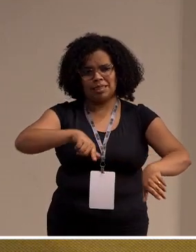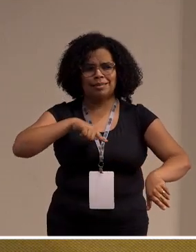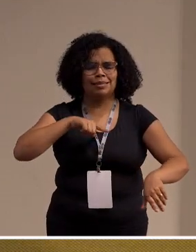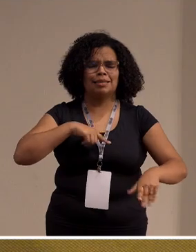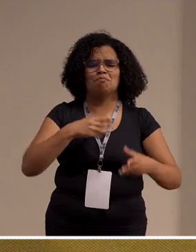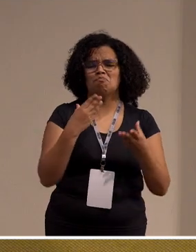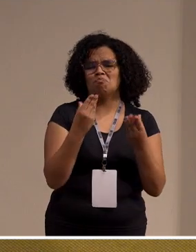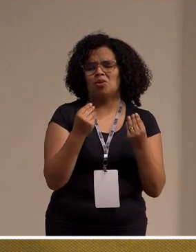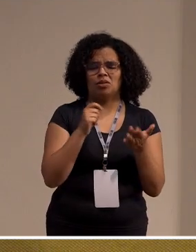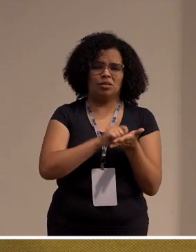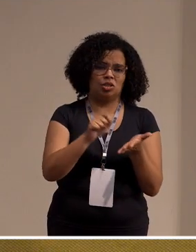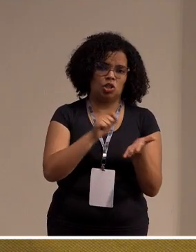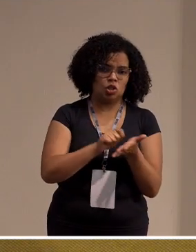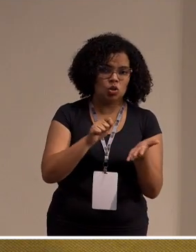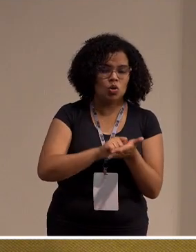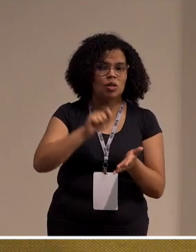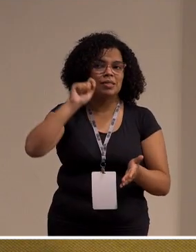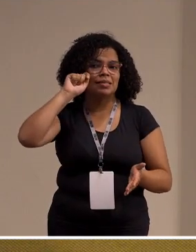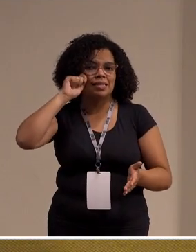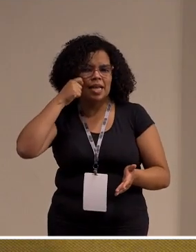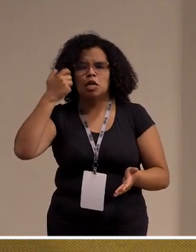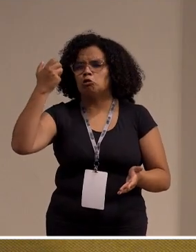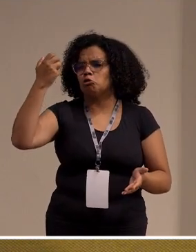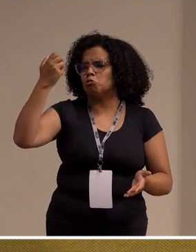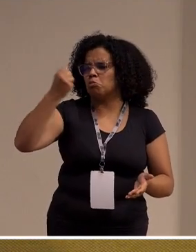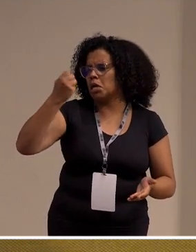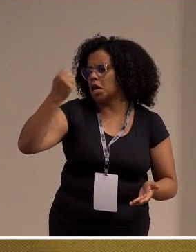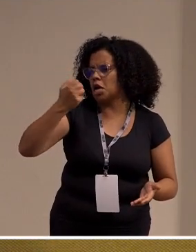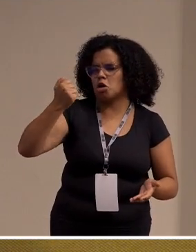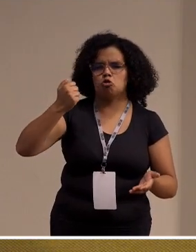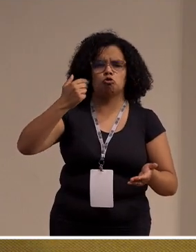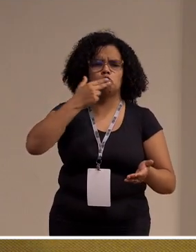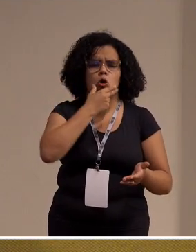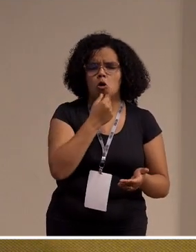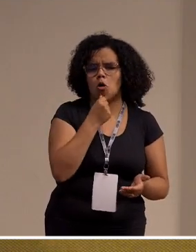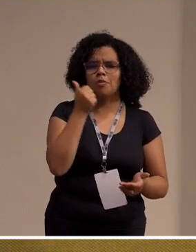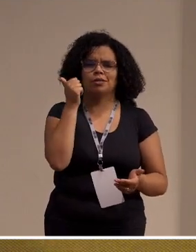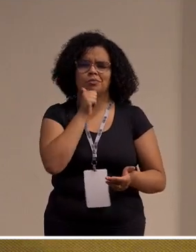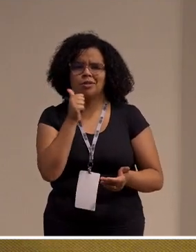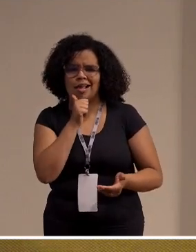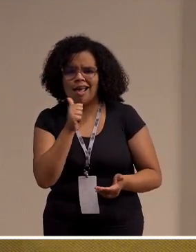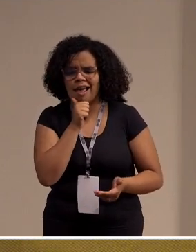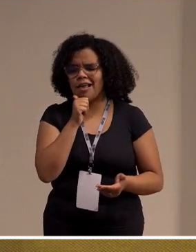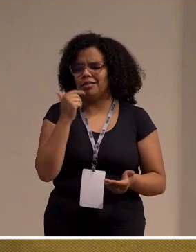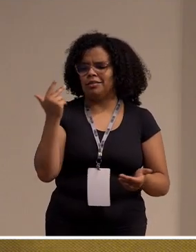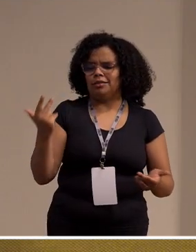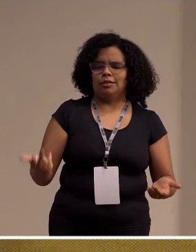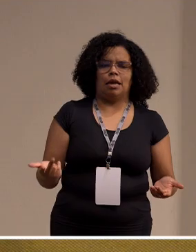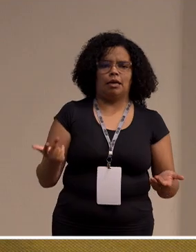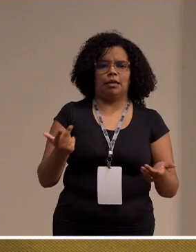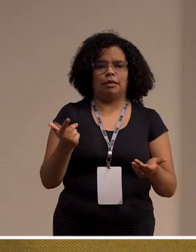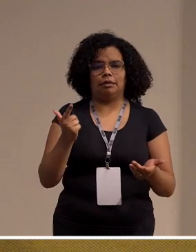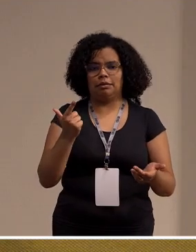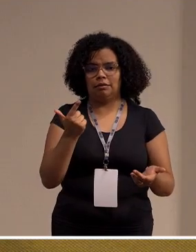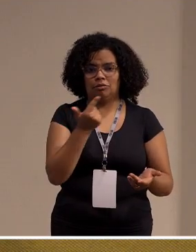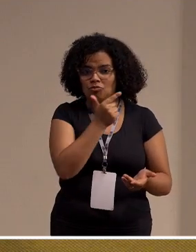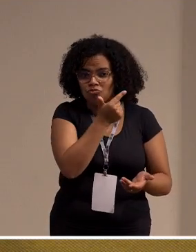black, white, male, female, non-binary, who are not getting published, right?